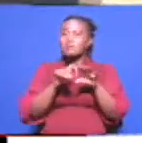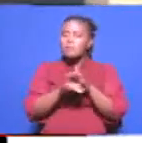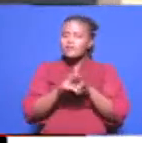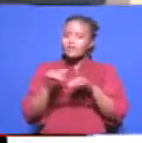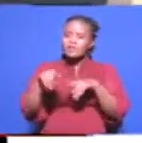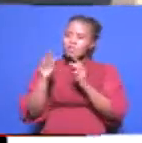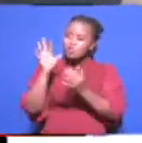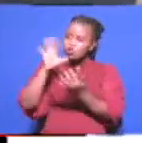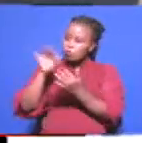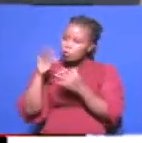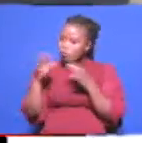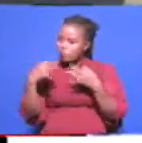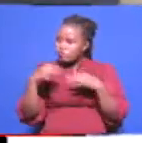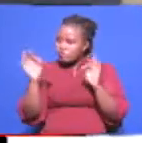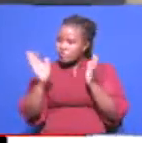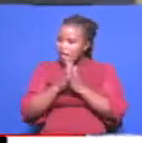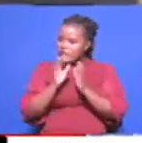fair.